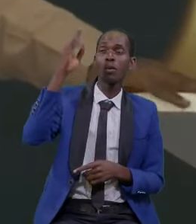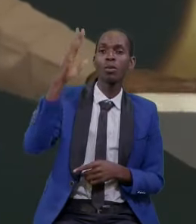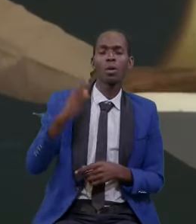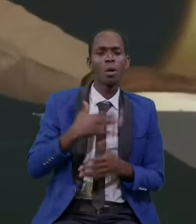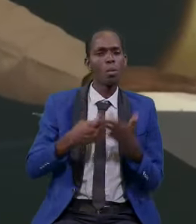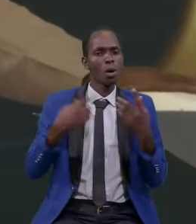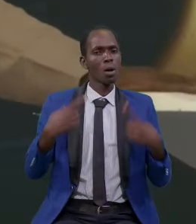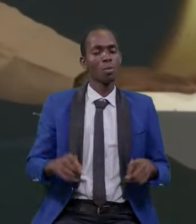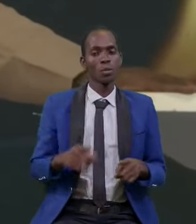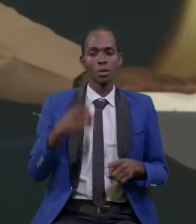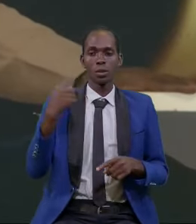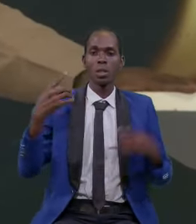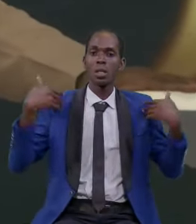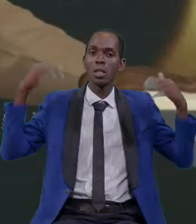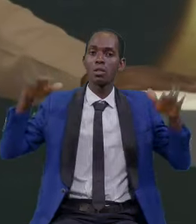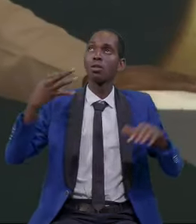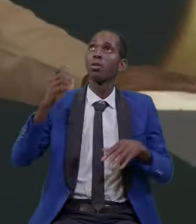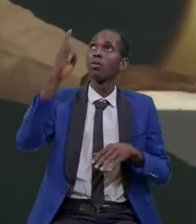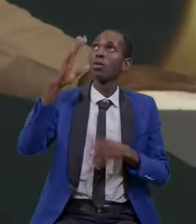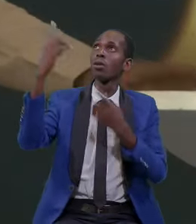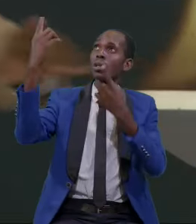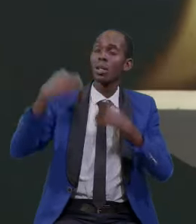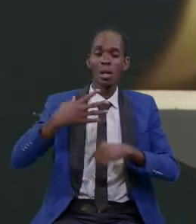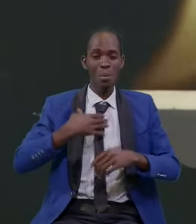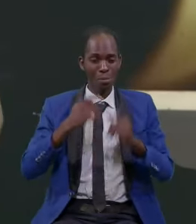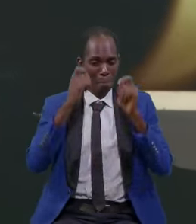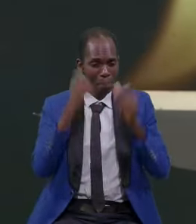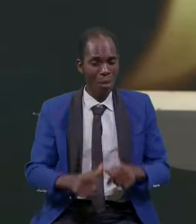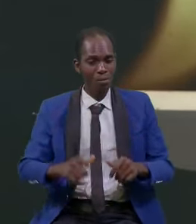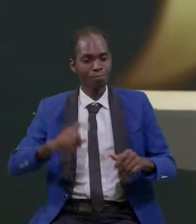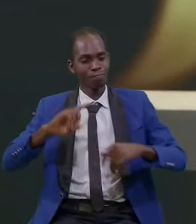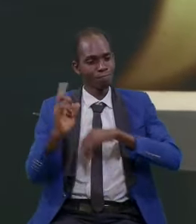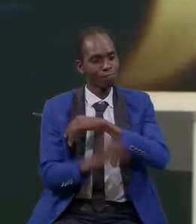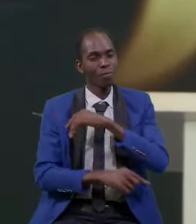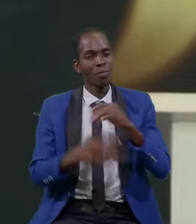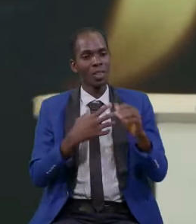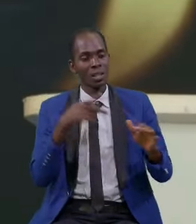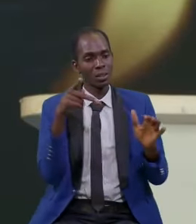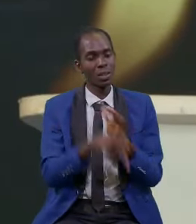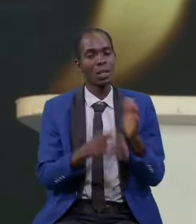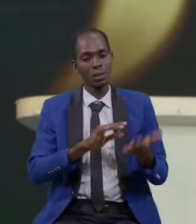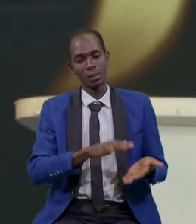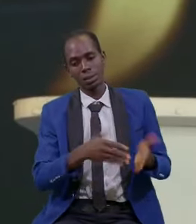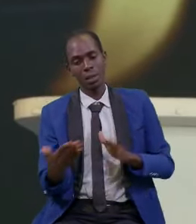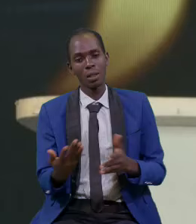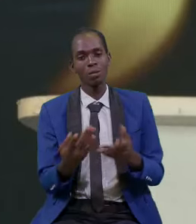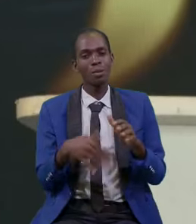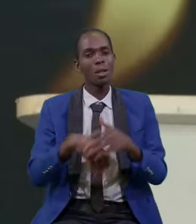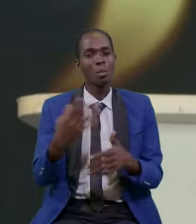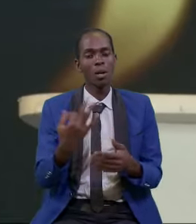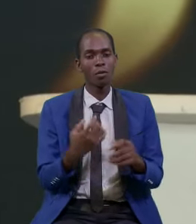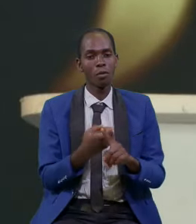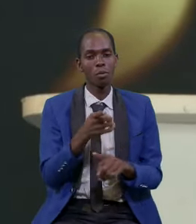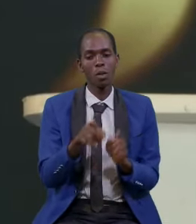immediately and smote him, and he died, and he brought forth worms. There are sicknesses